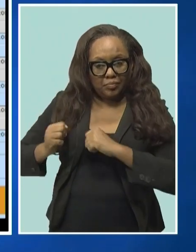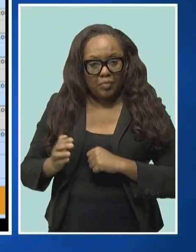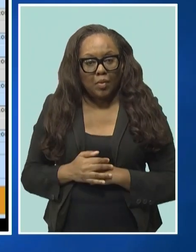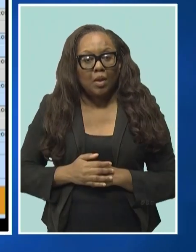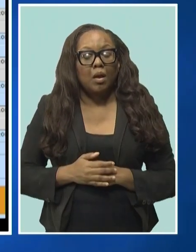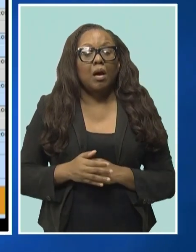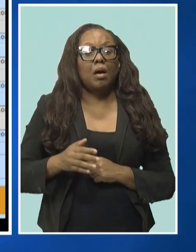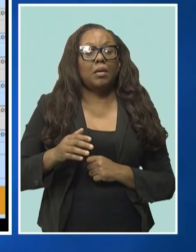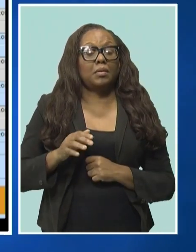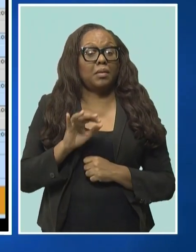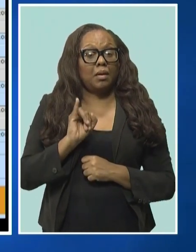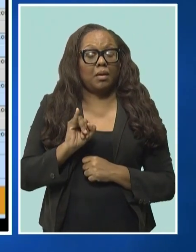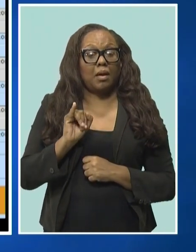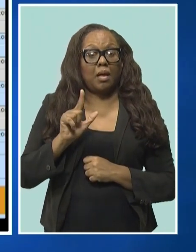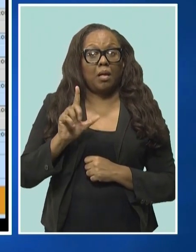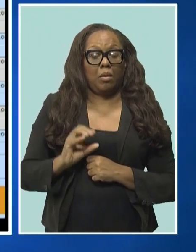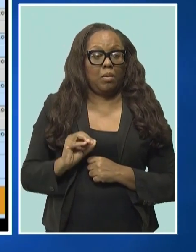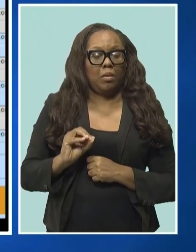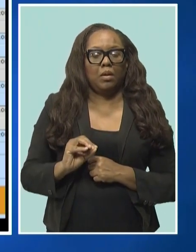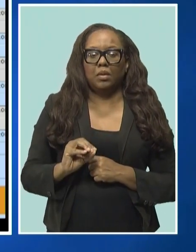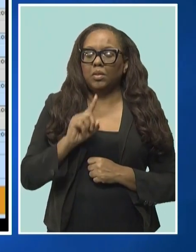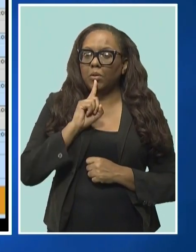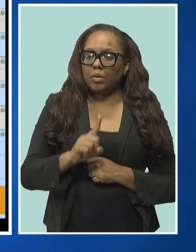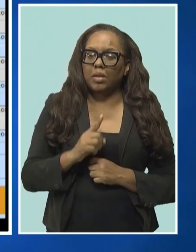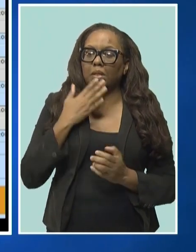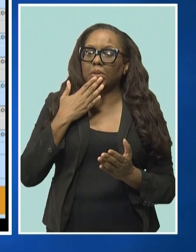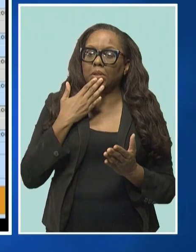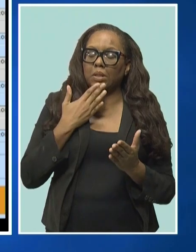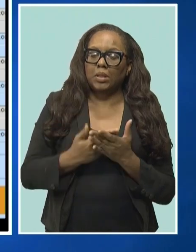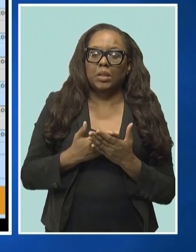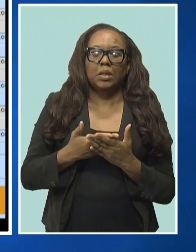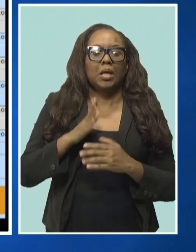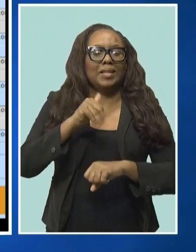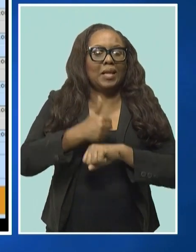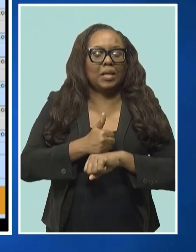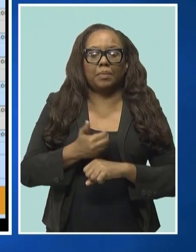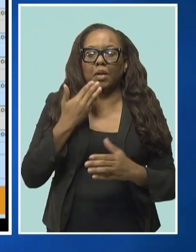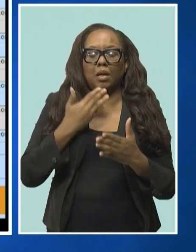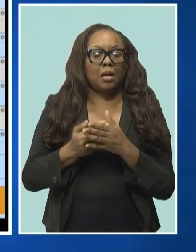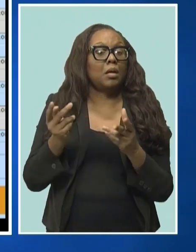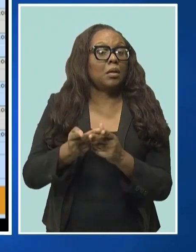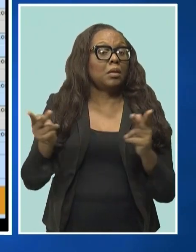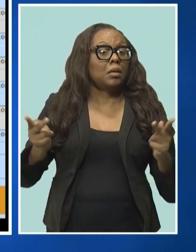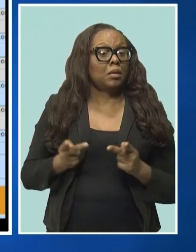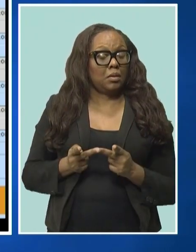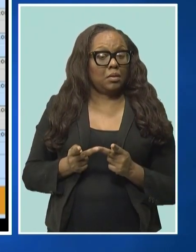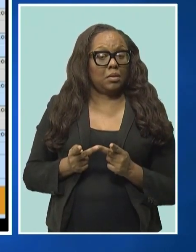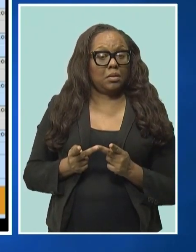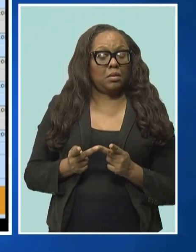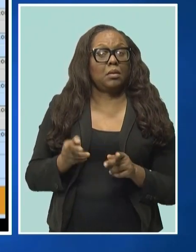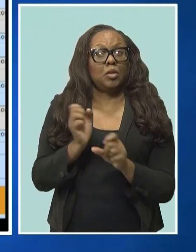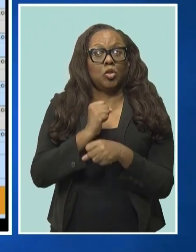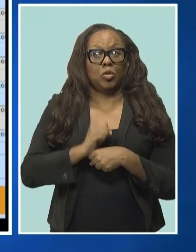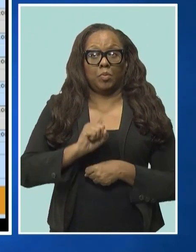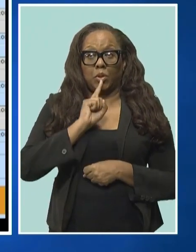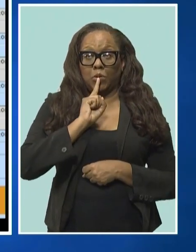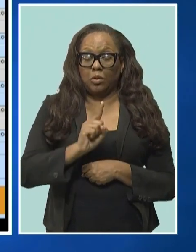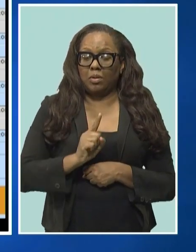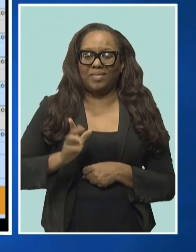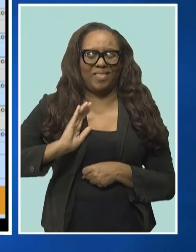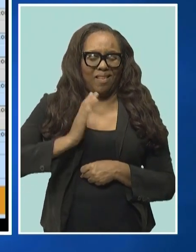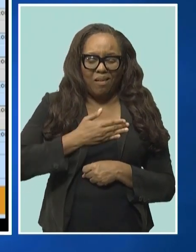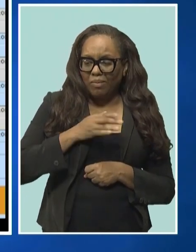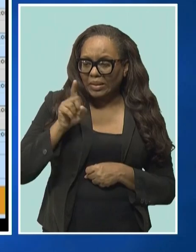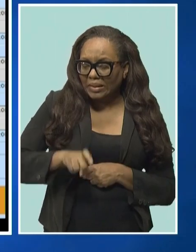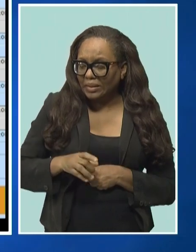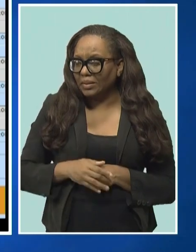the ILO is well placed and indeed may be best placed to ensure the needs and imperatives